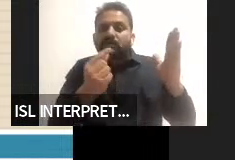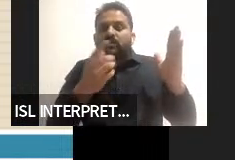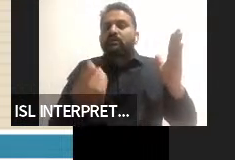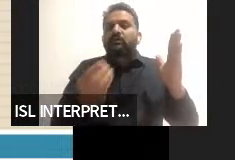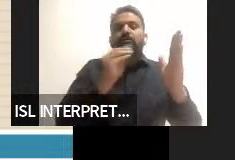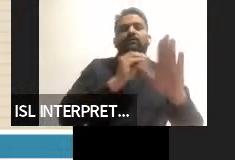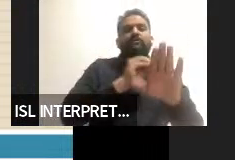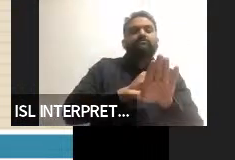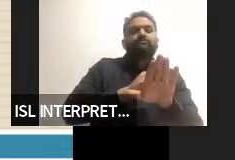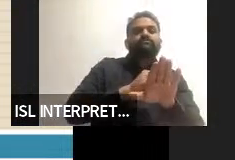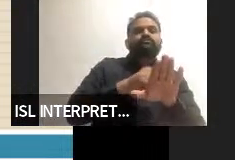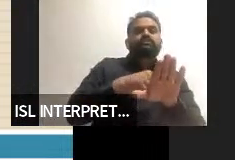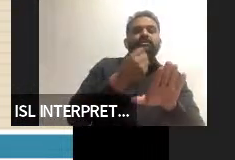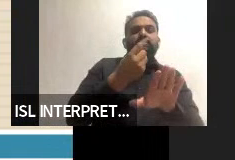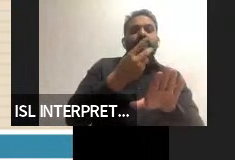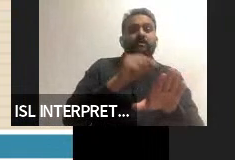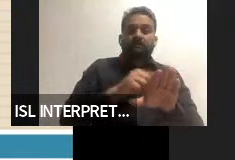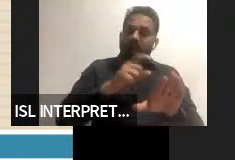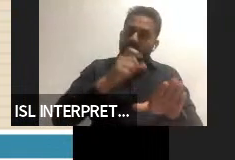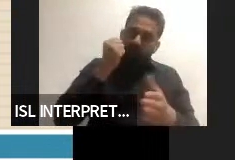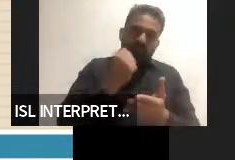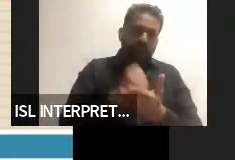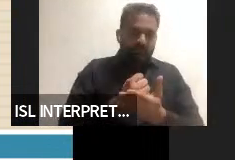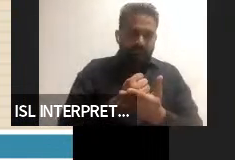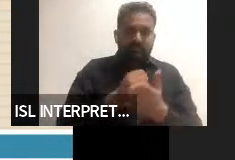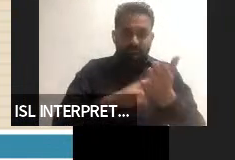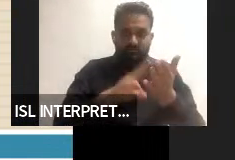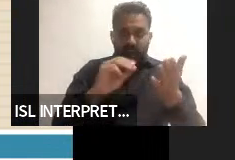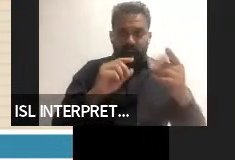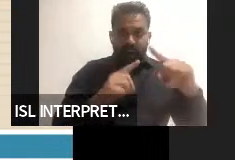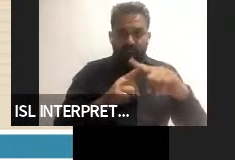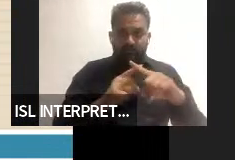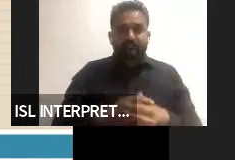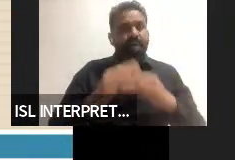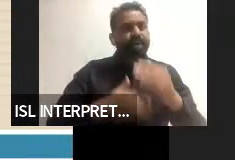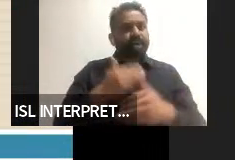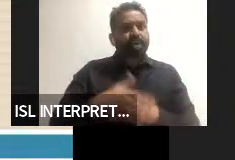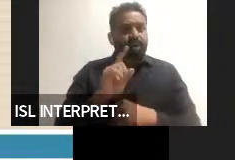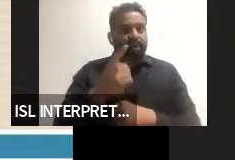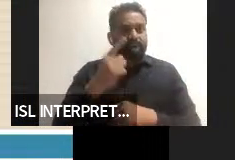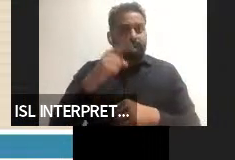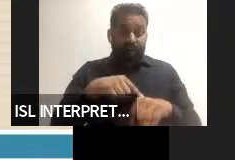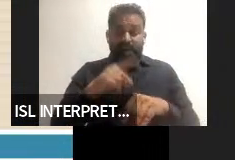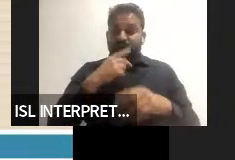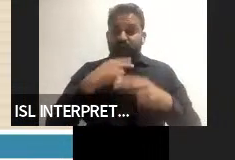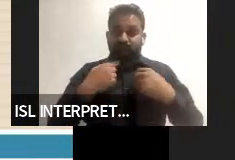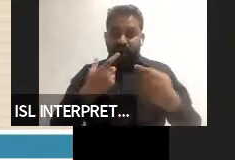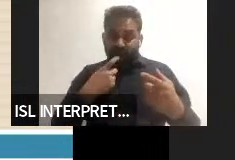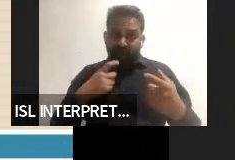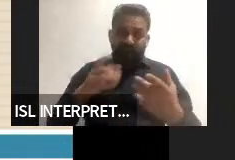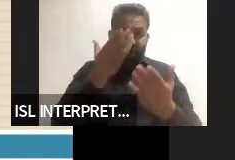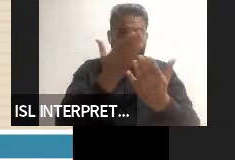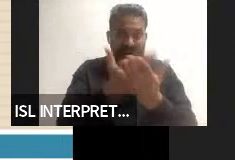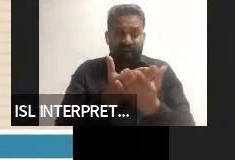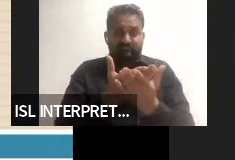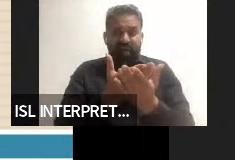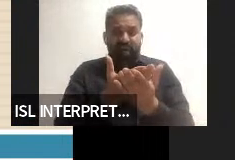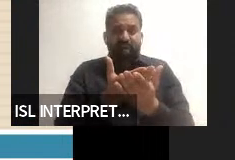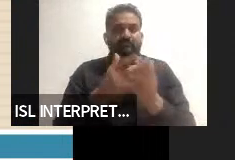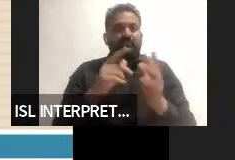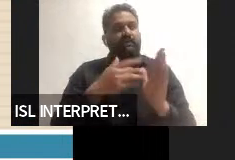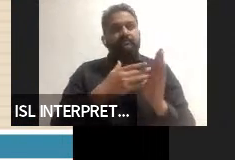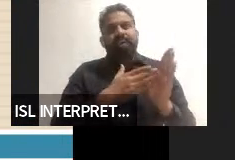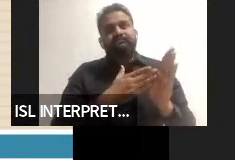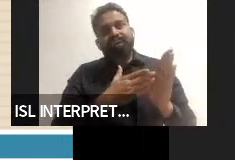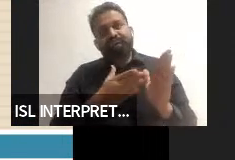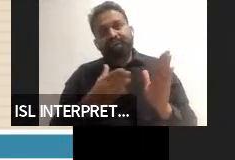requirement in the mood. When you write the first time, of course, the case will be very long. When the case is